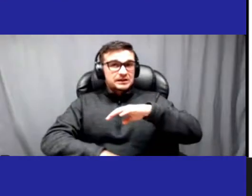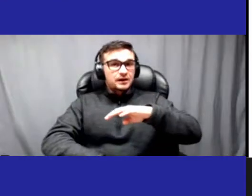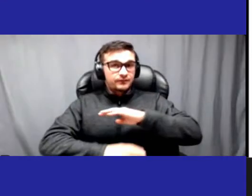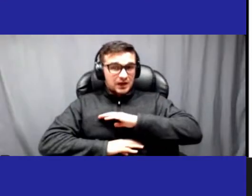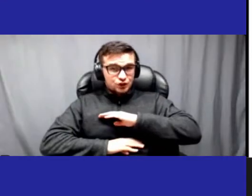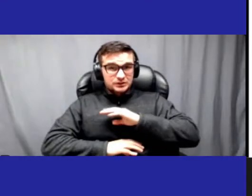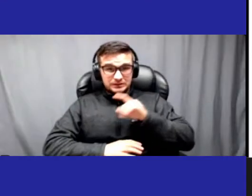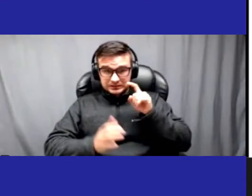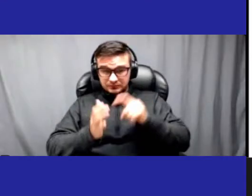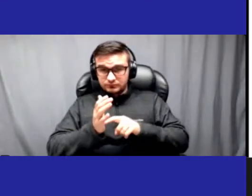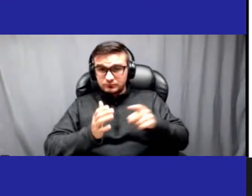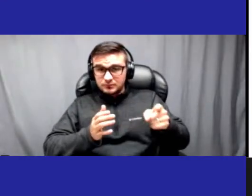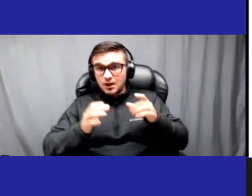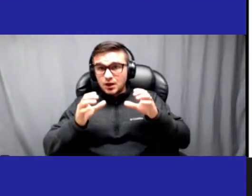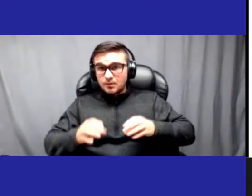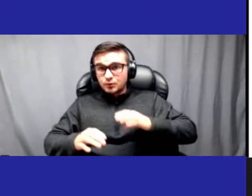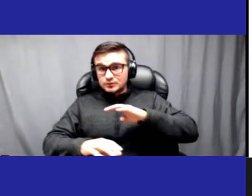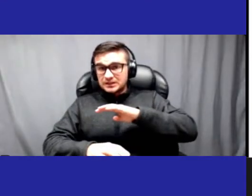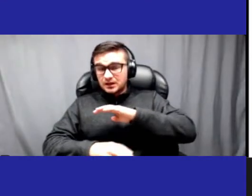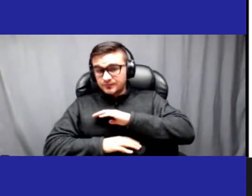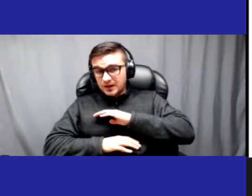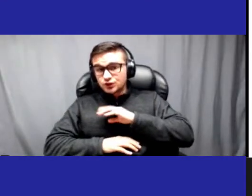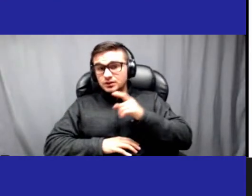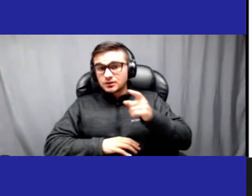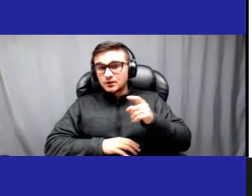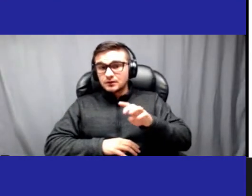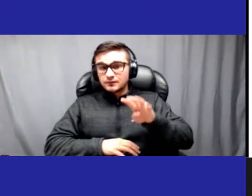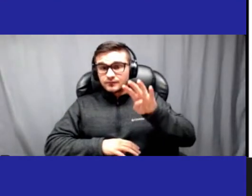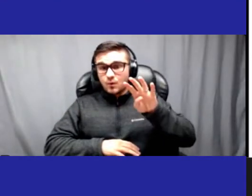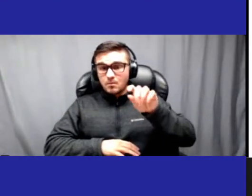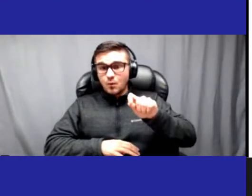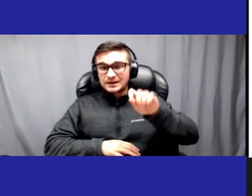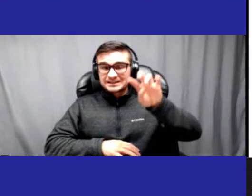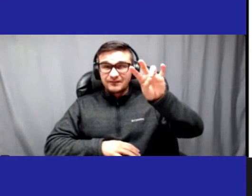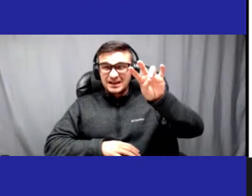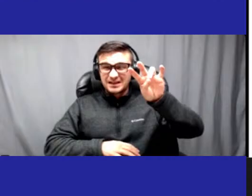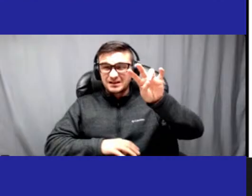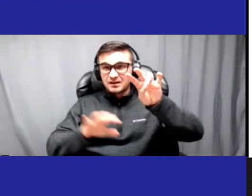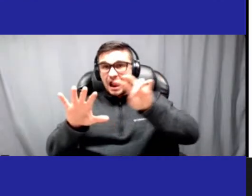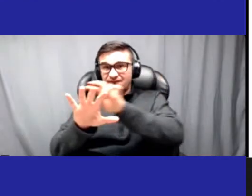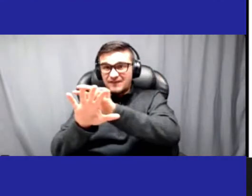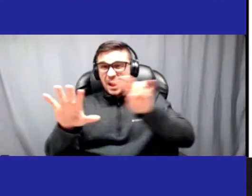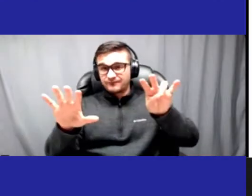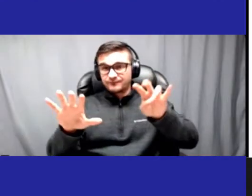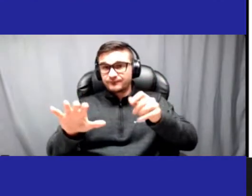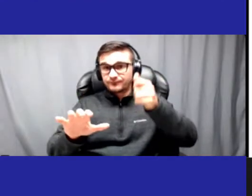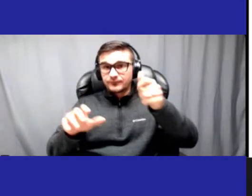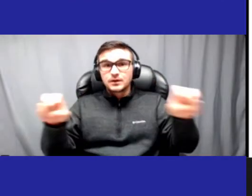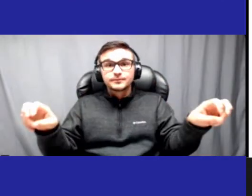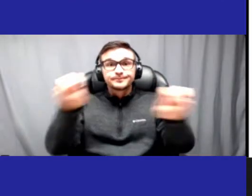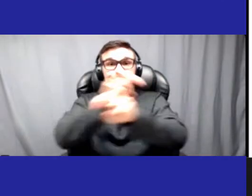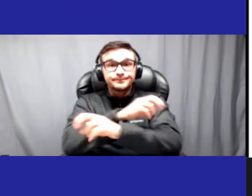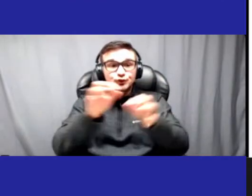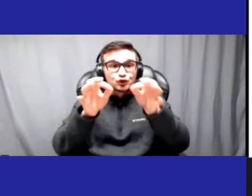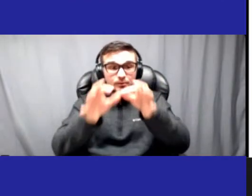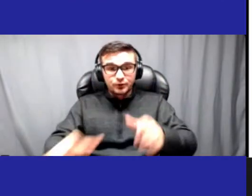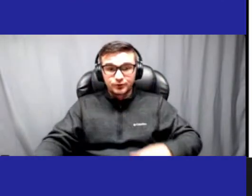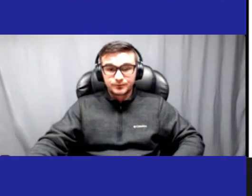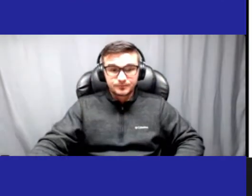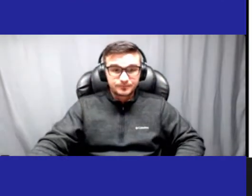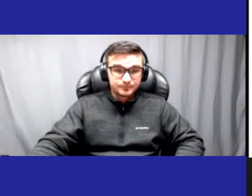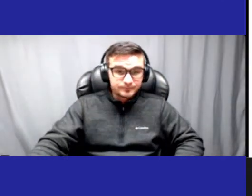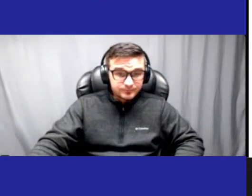customer satisfaction is 4.7 out of 5. Again, absolutely not trivial to get those type